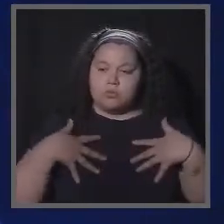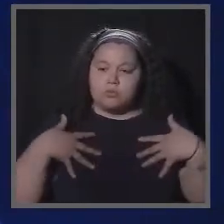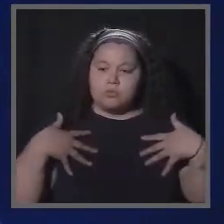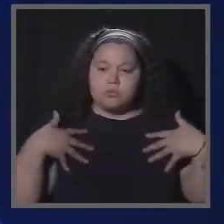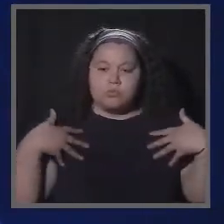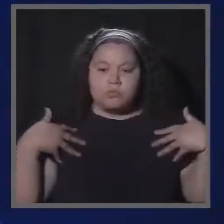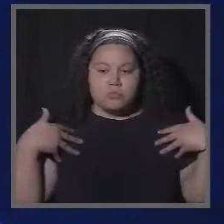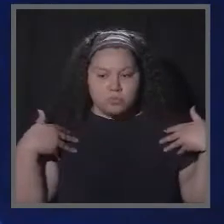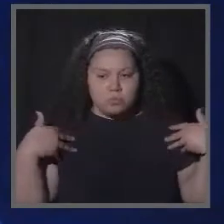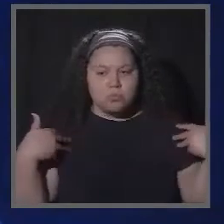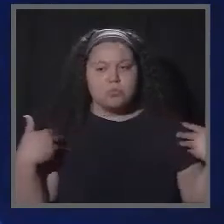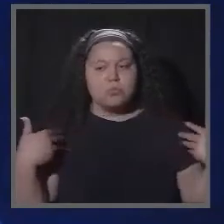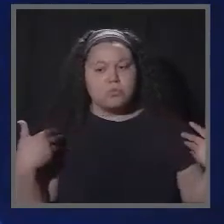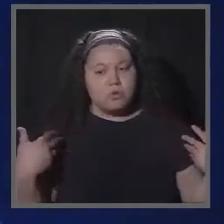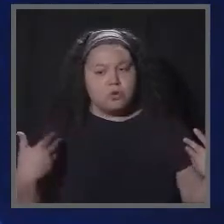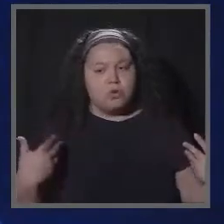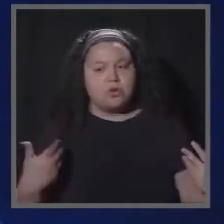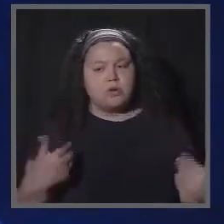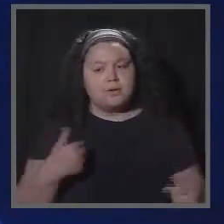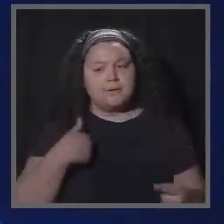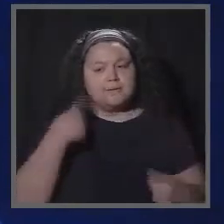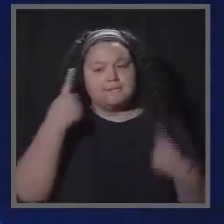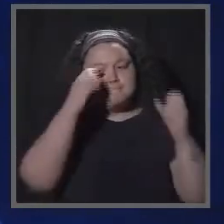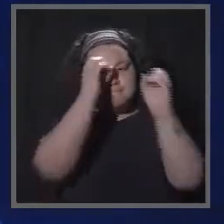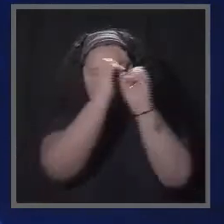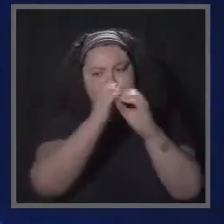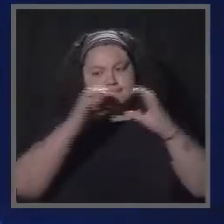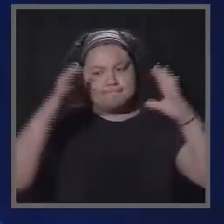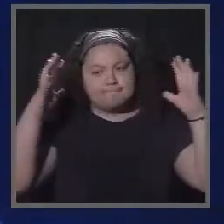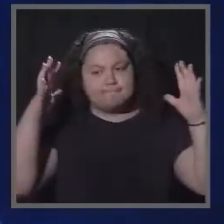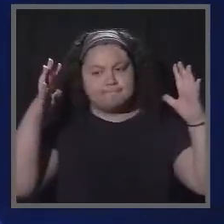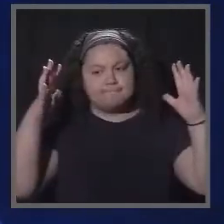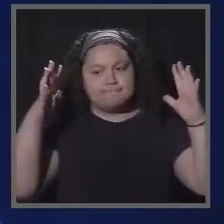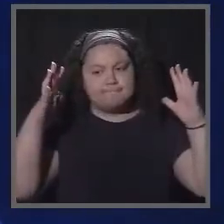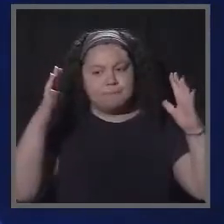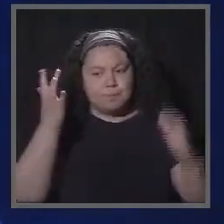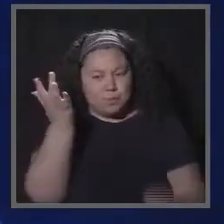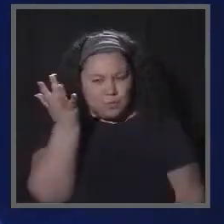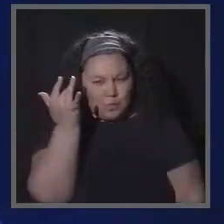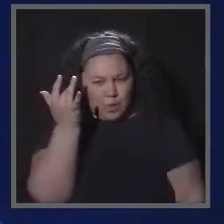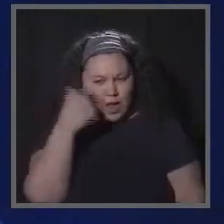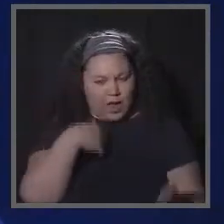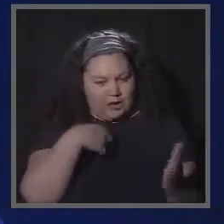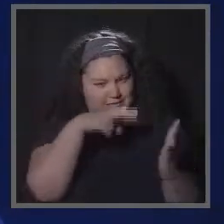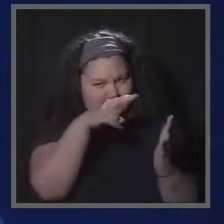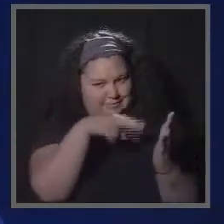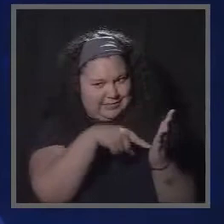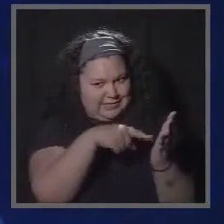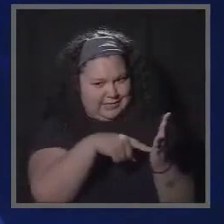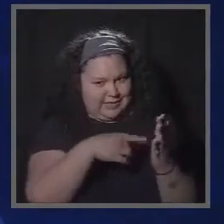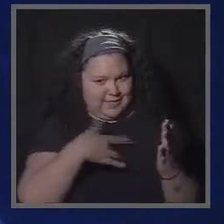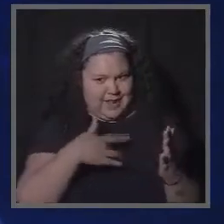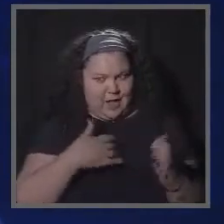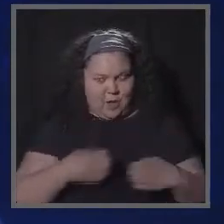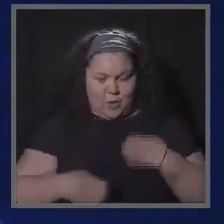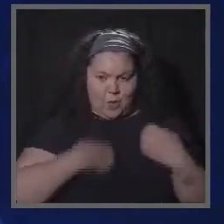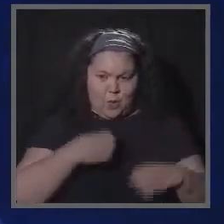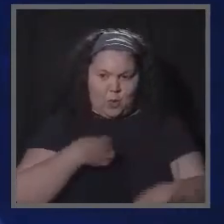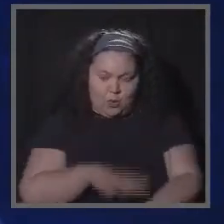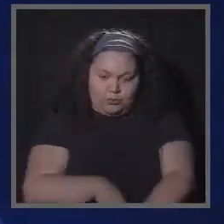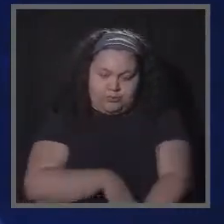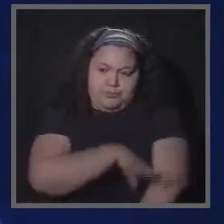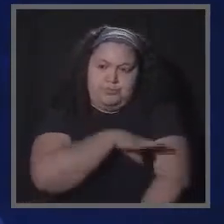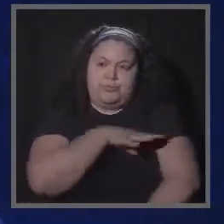emotional reaction to my reading. And I thought, why is this doing this to me, and